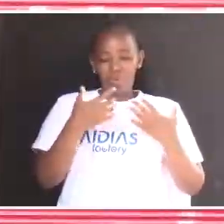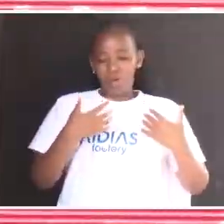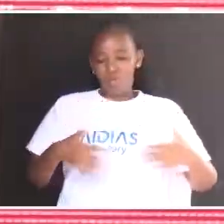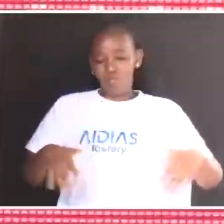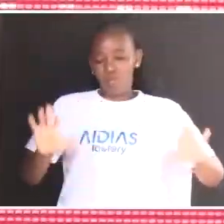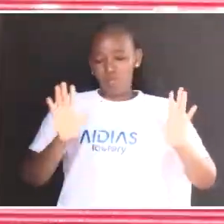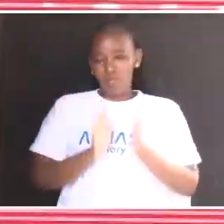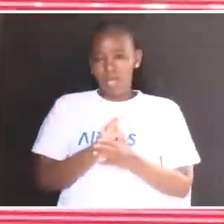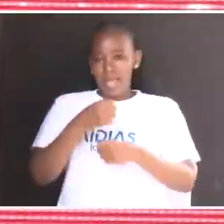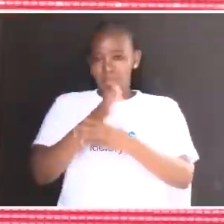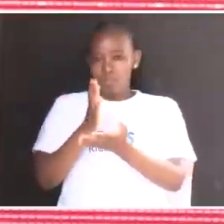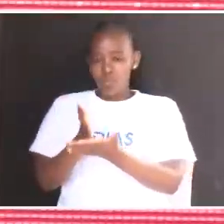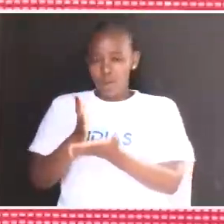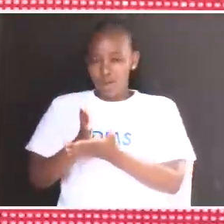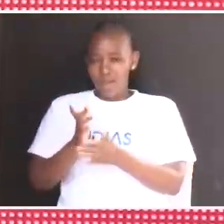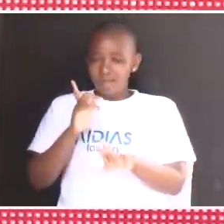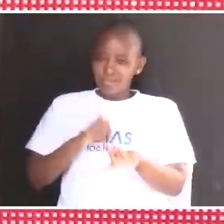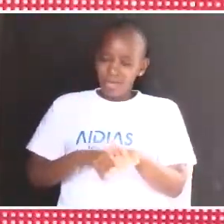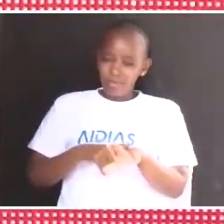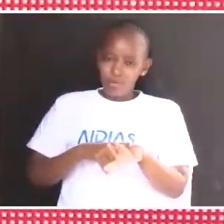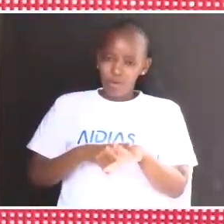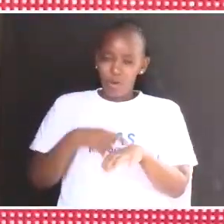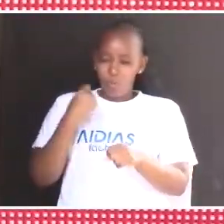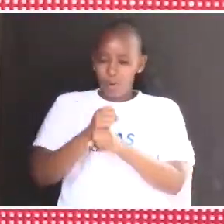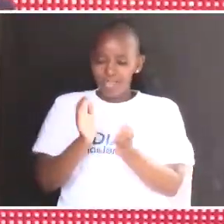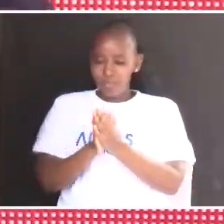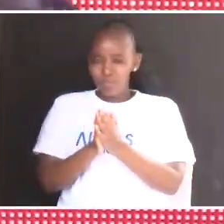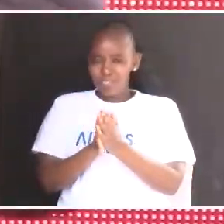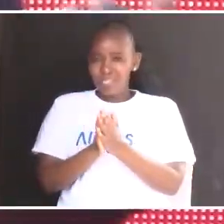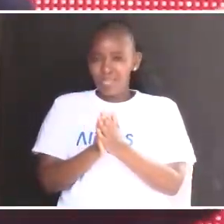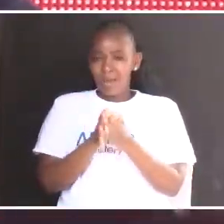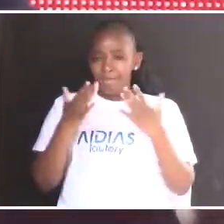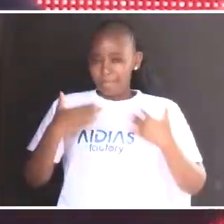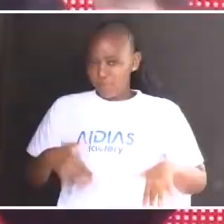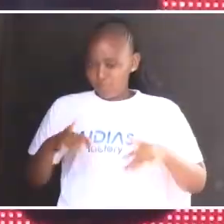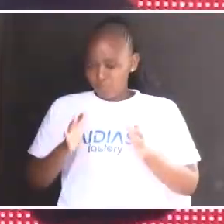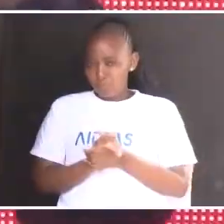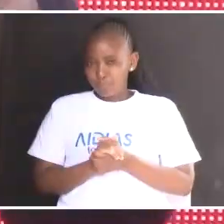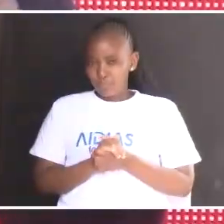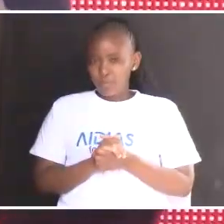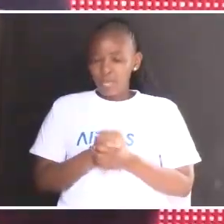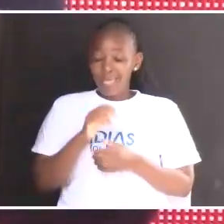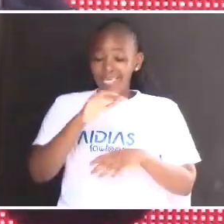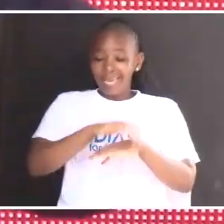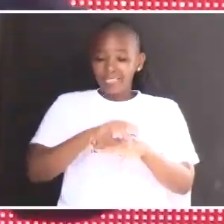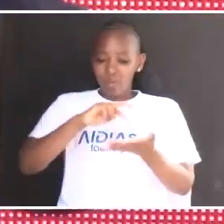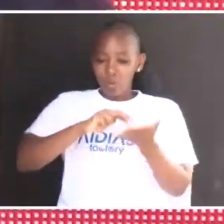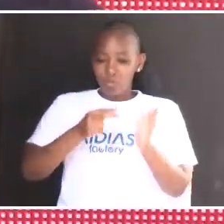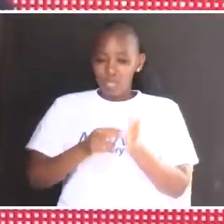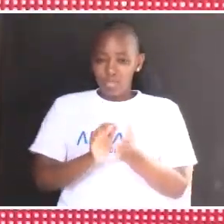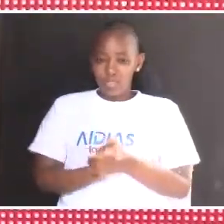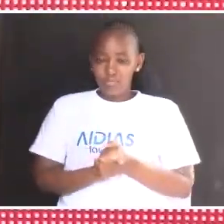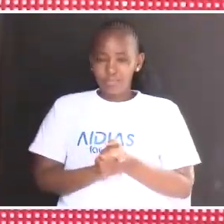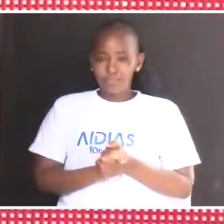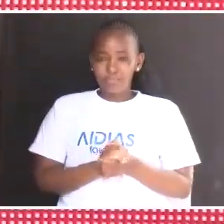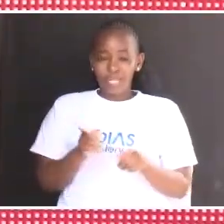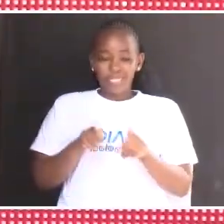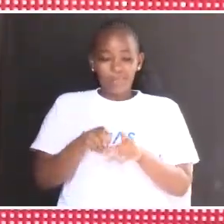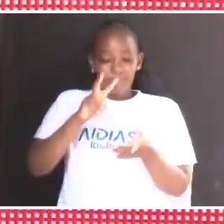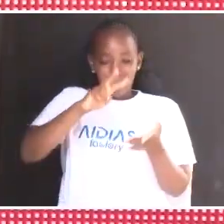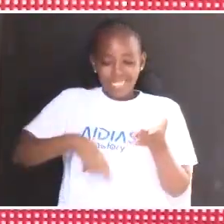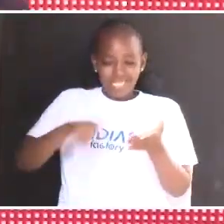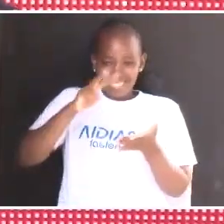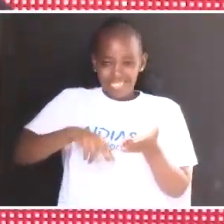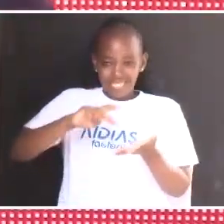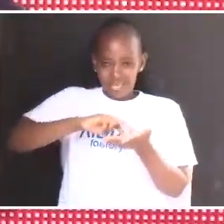So ensure that whenever you are engaging in any activity of creating content, ensure kuna contract. Again, read that